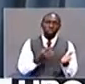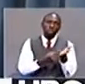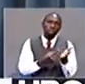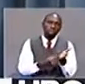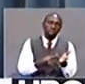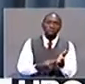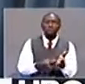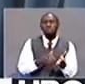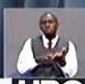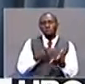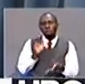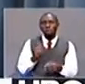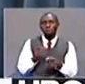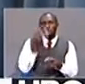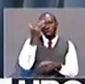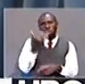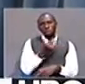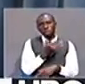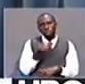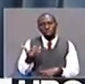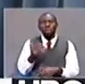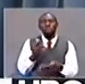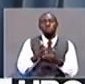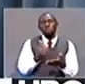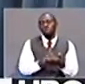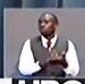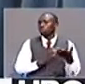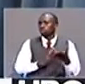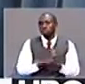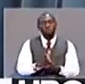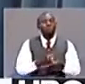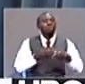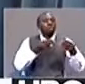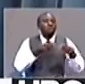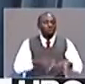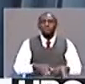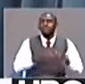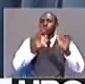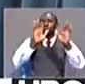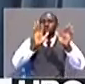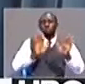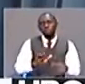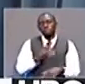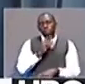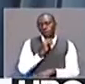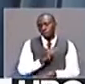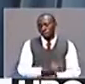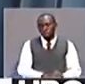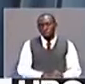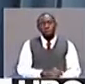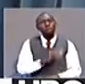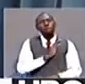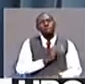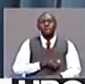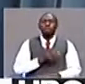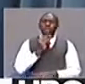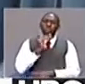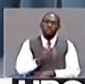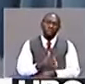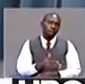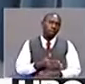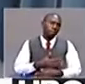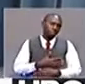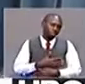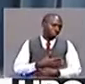and Uganda at large, because we have lost a very great man. Madam Speaker, His Grace